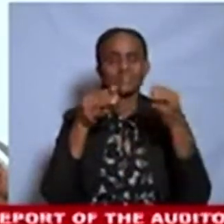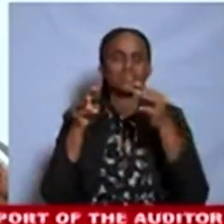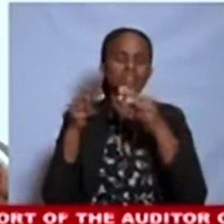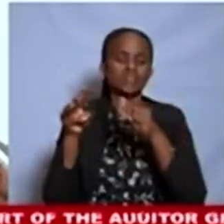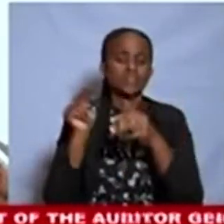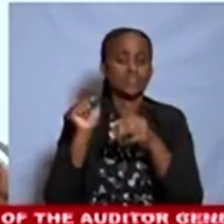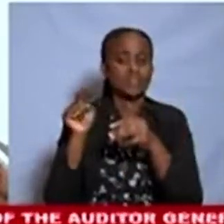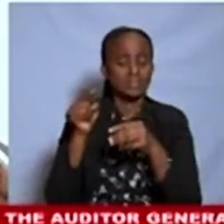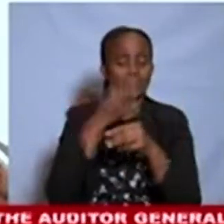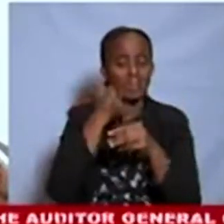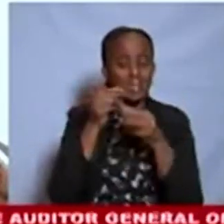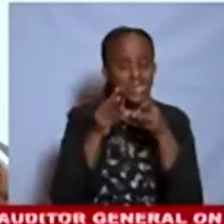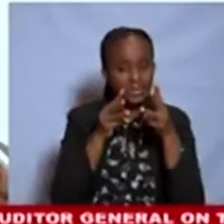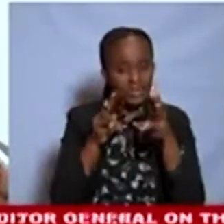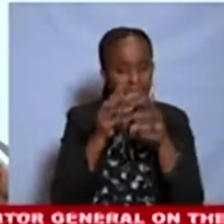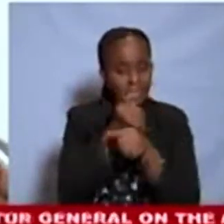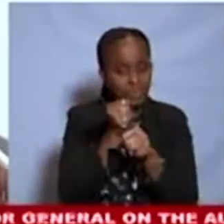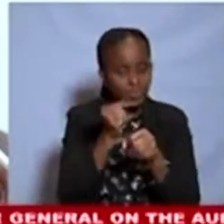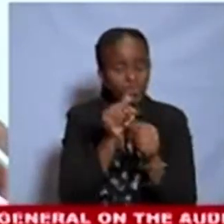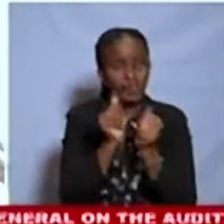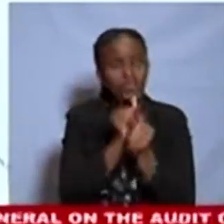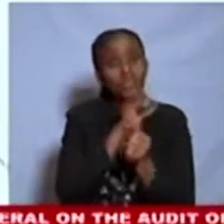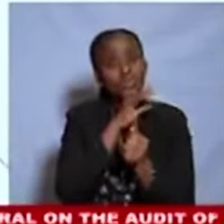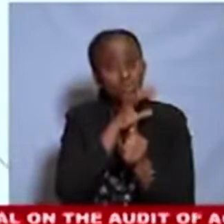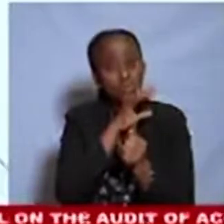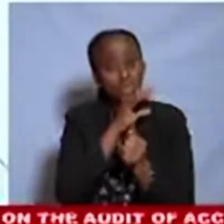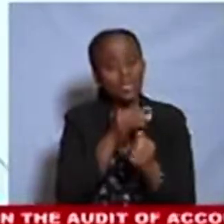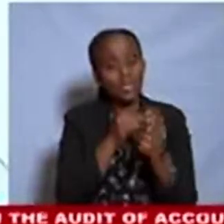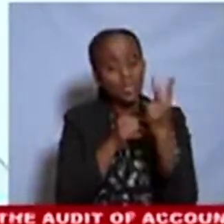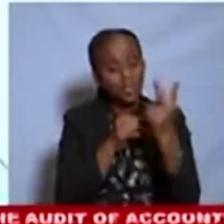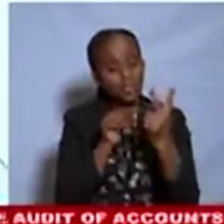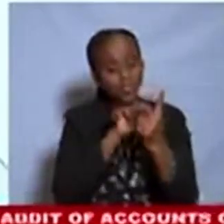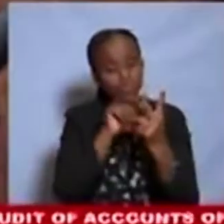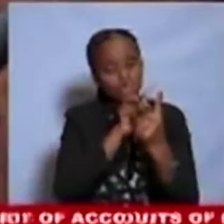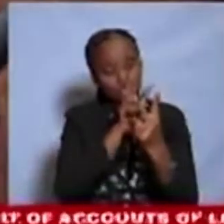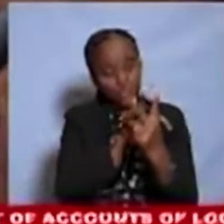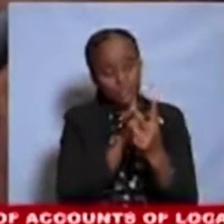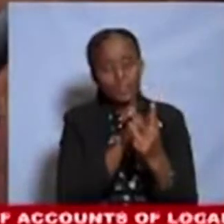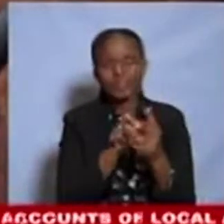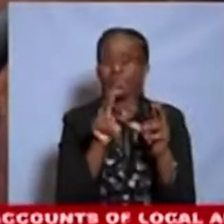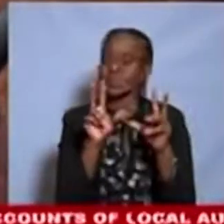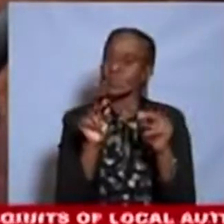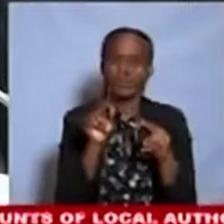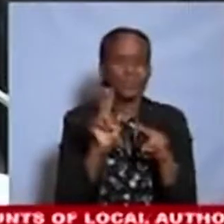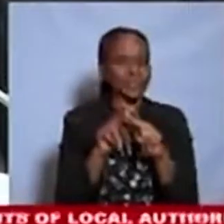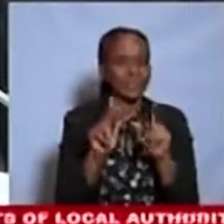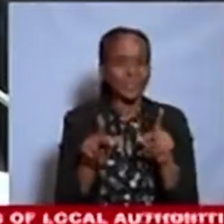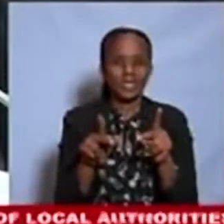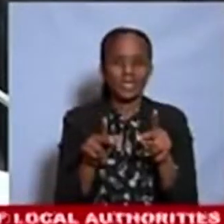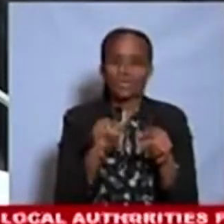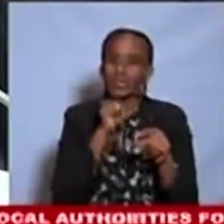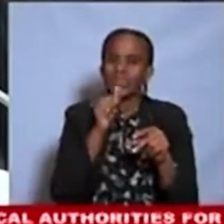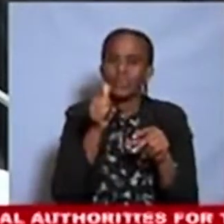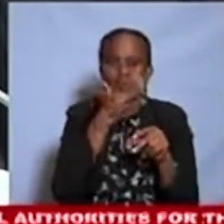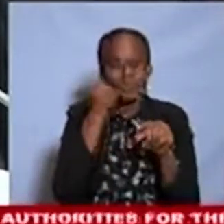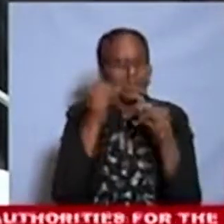Is this the best way of dealing with the West? 2 questions. Thank you. No, Chair, it's not the best way,